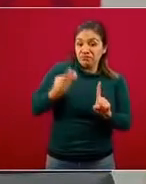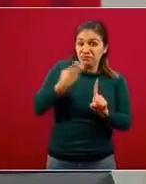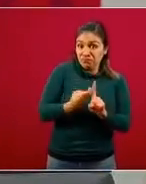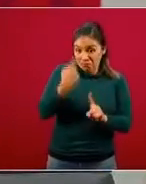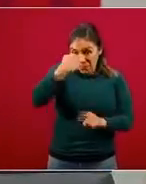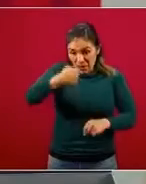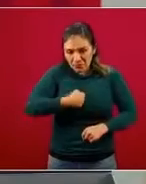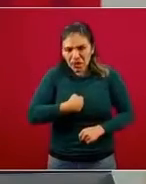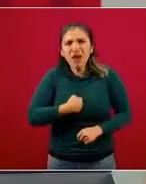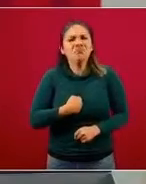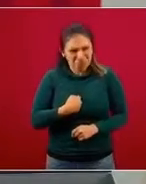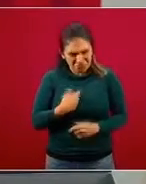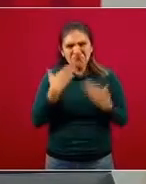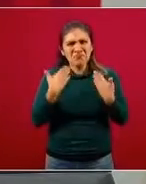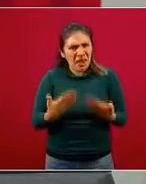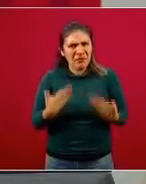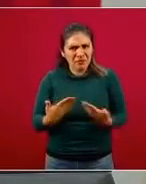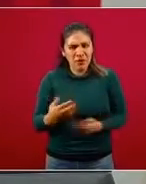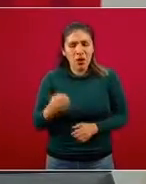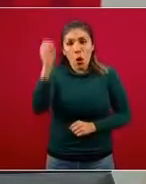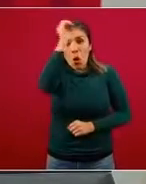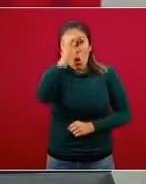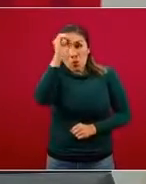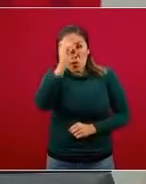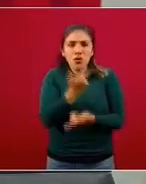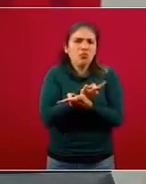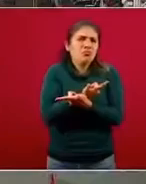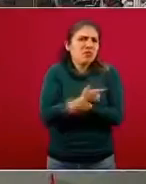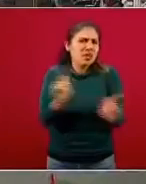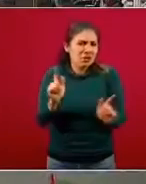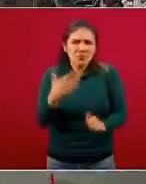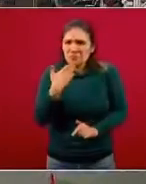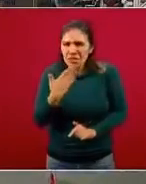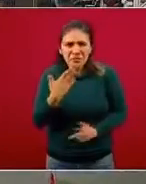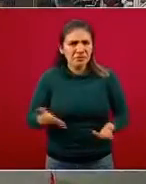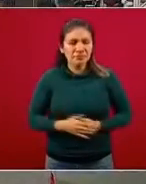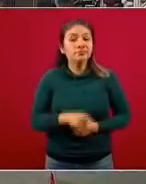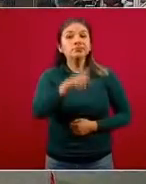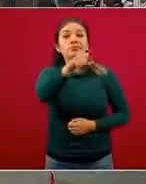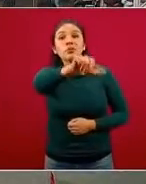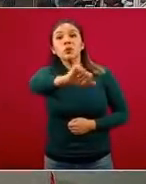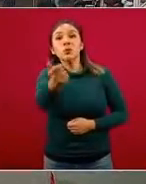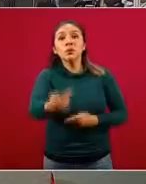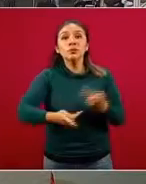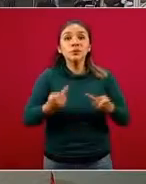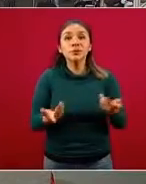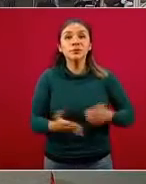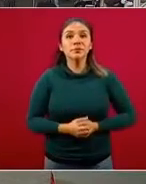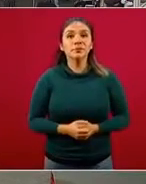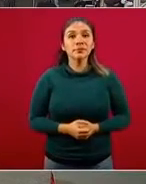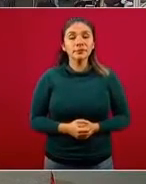But let me tell you, welcome, freedom of expression, opinions. You.